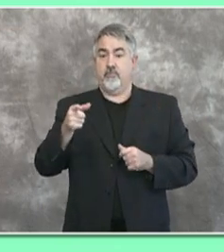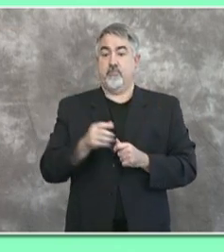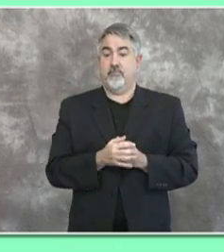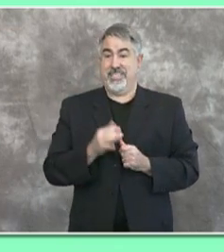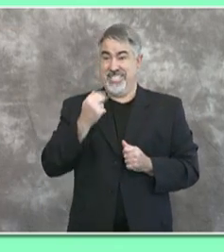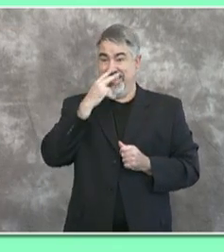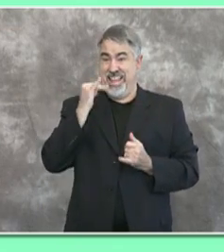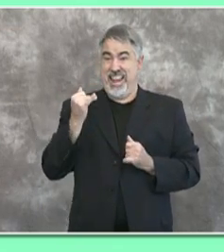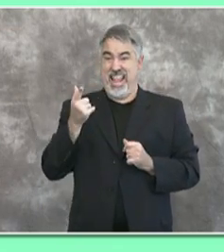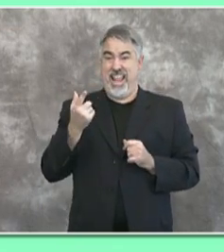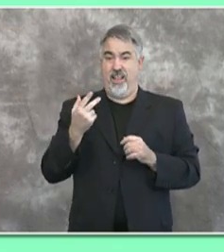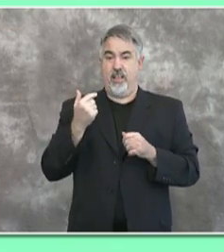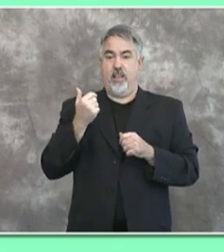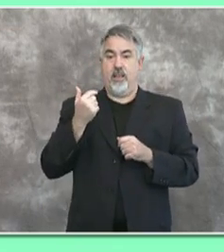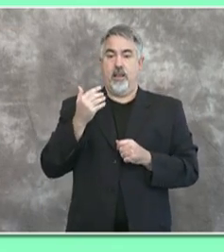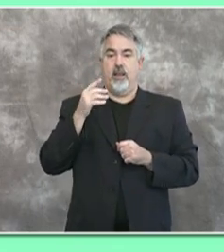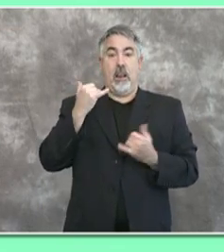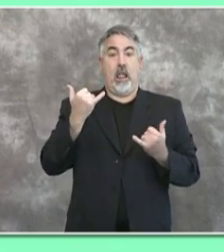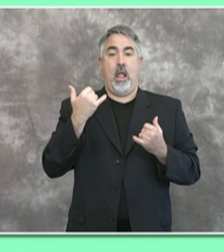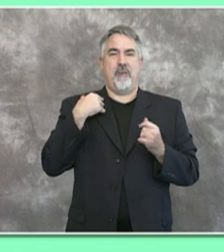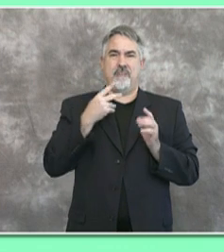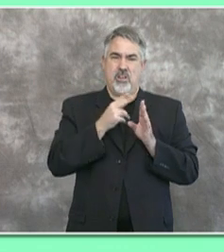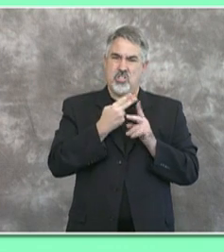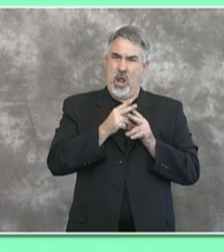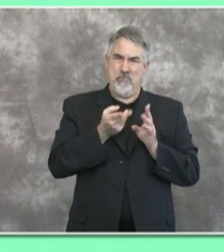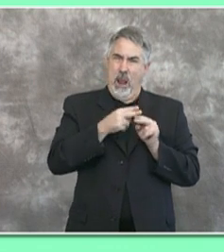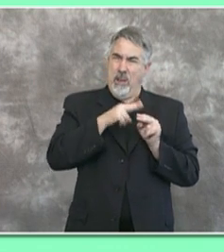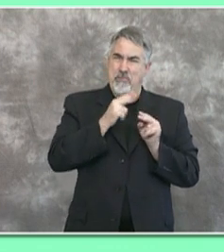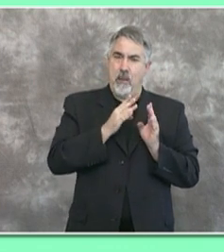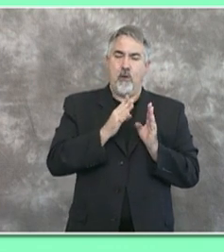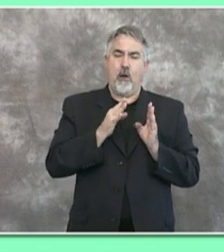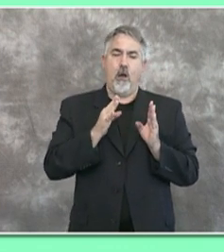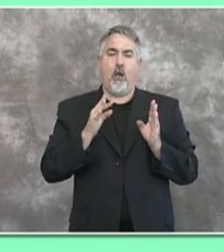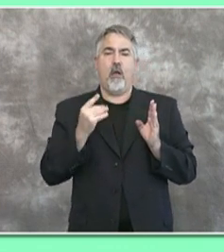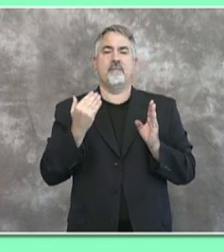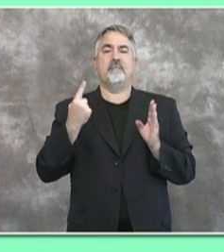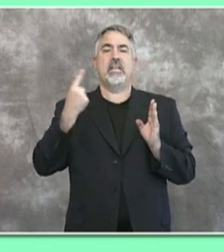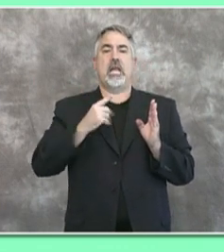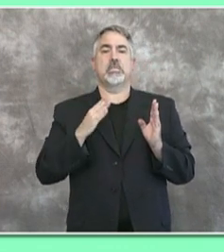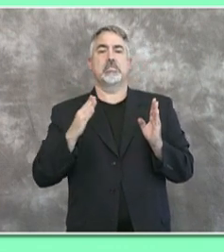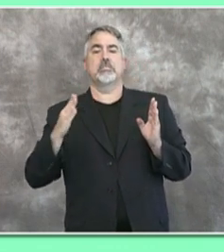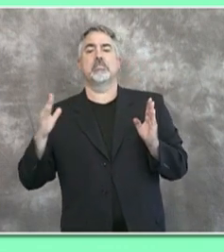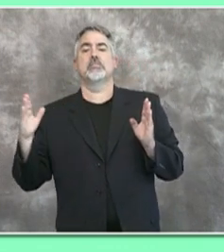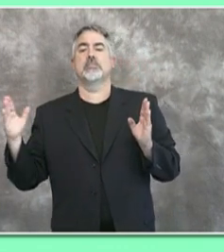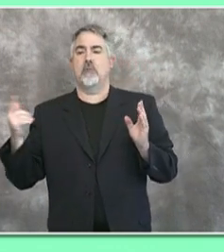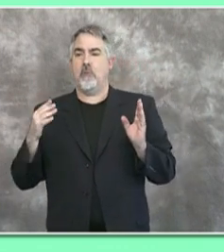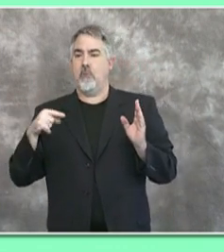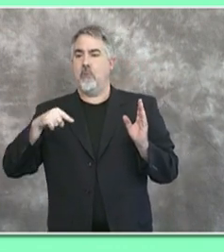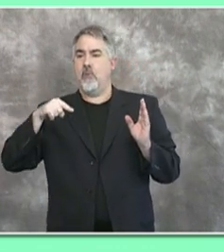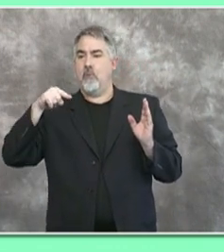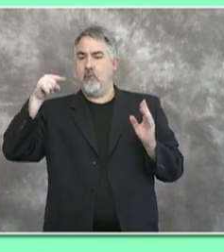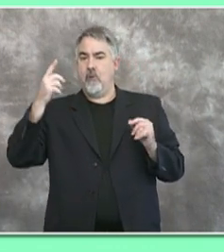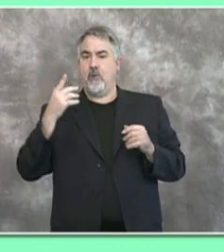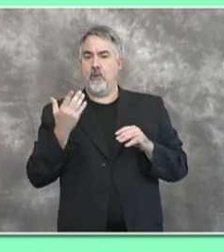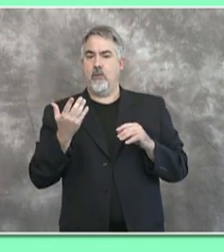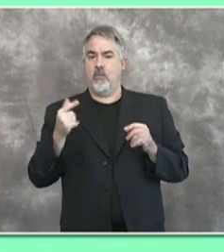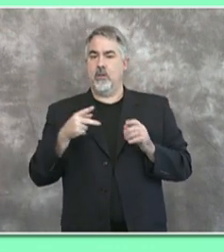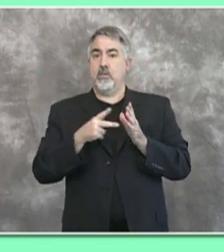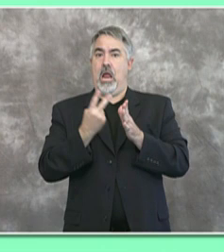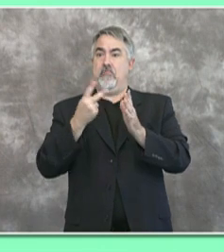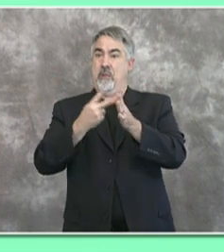now at every 15 days, the recovered, the hospitalizations total along with the doubling date